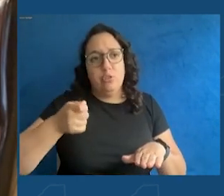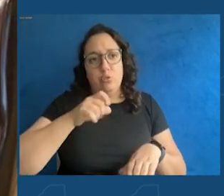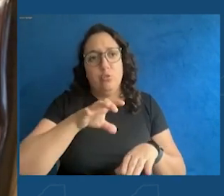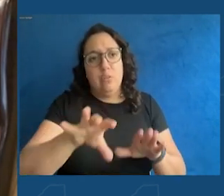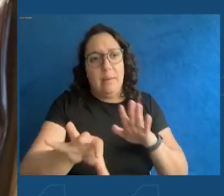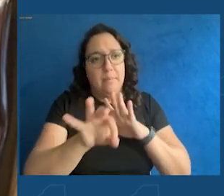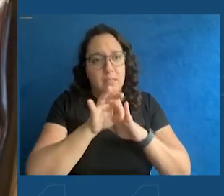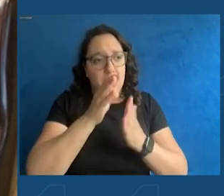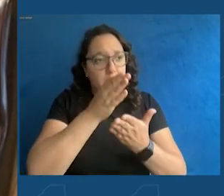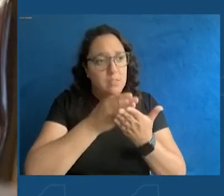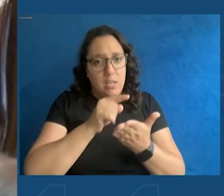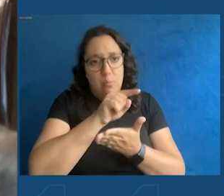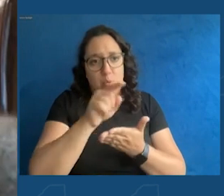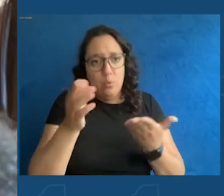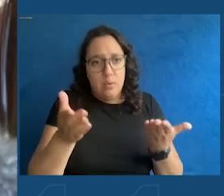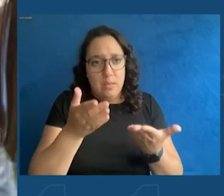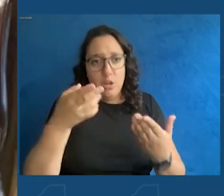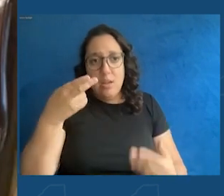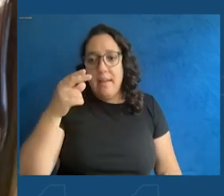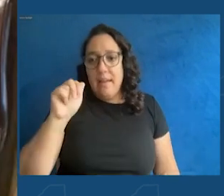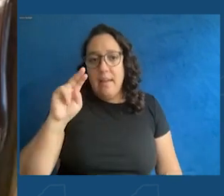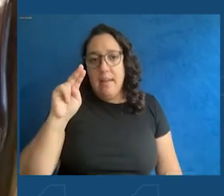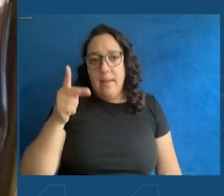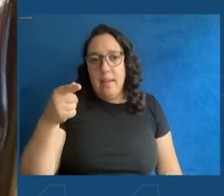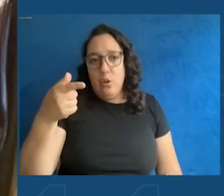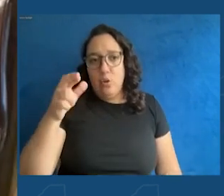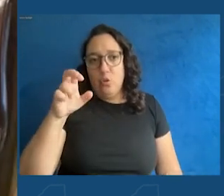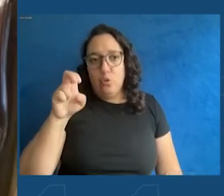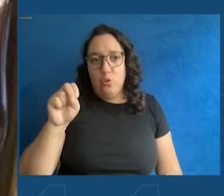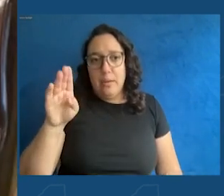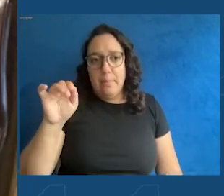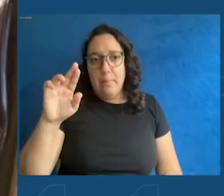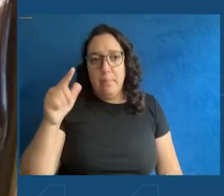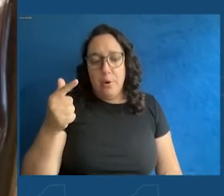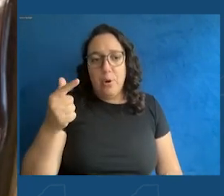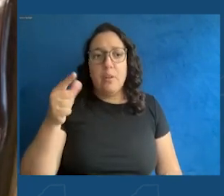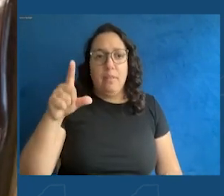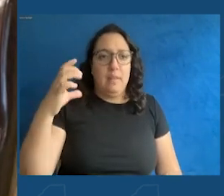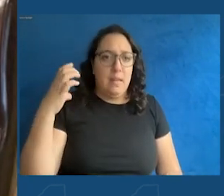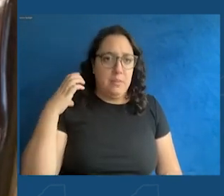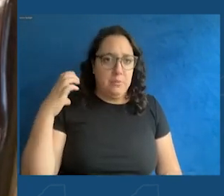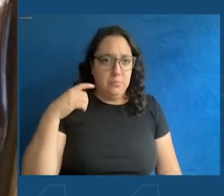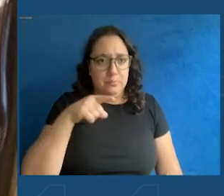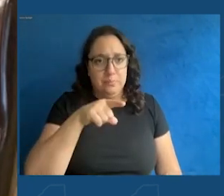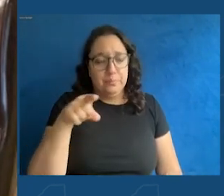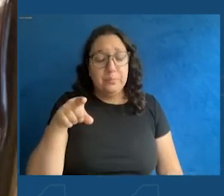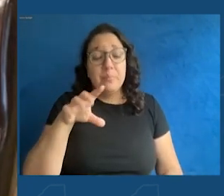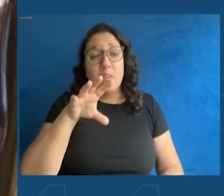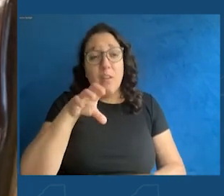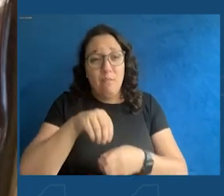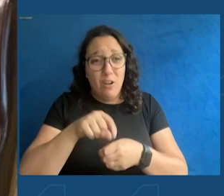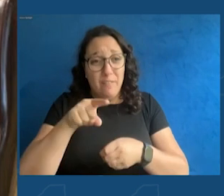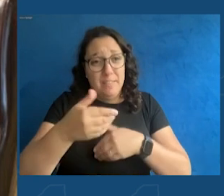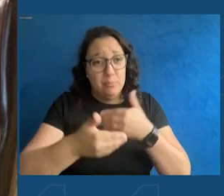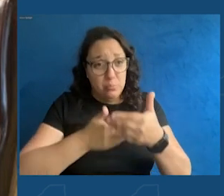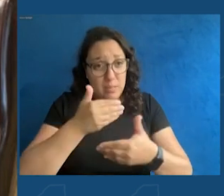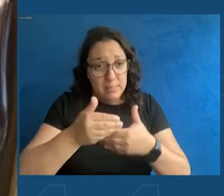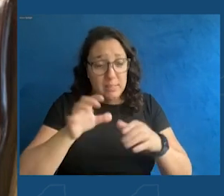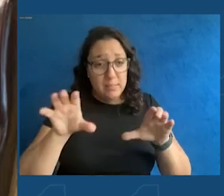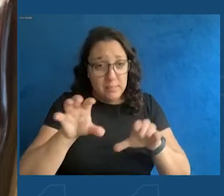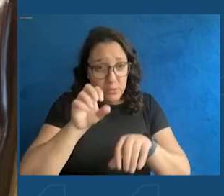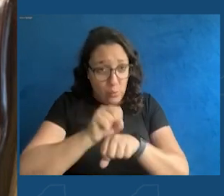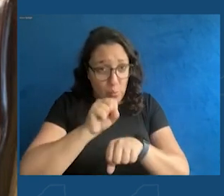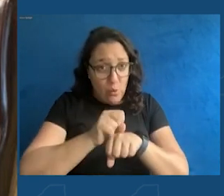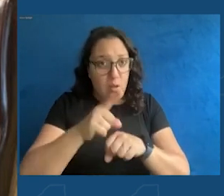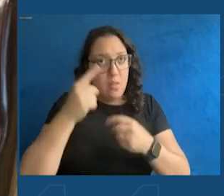and particularly Hank Greenberg, the Commission's counsel, for the work they devote to this process and for their thoughtful